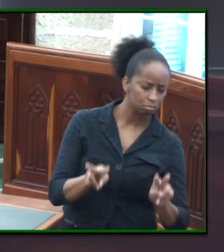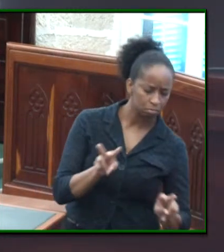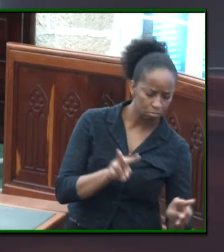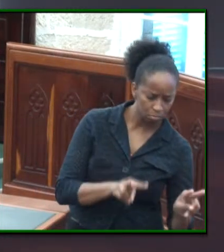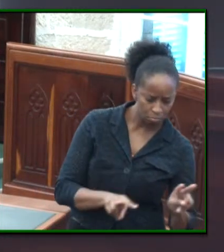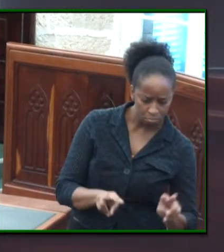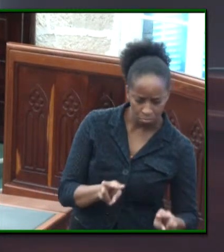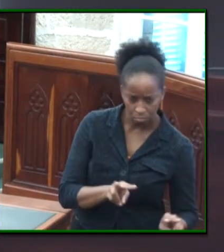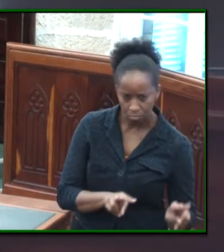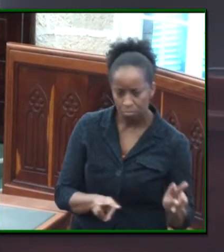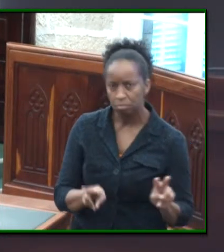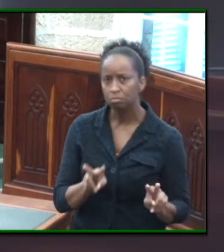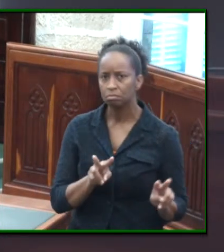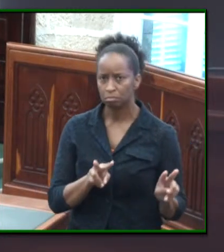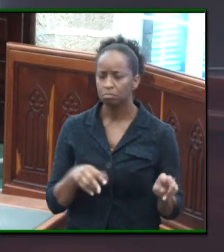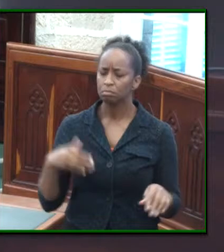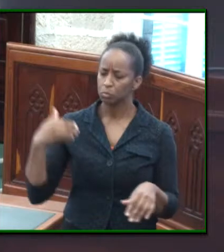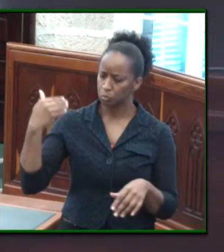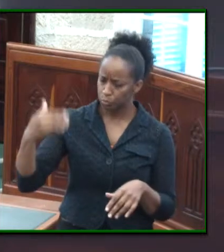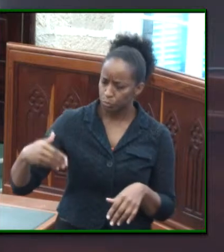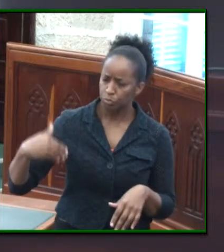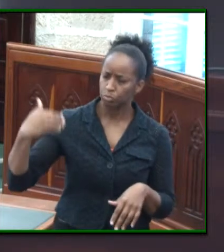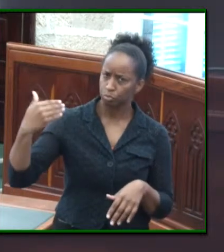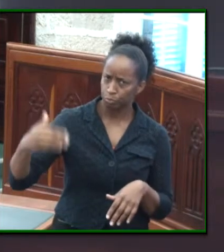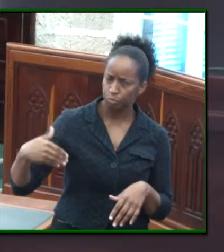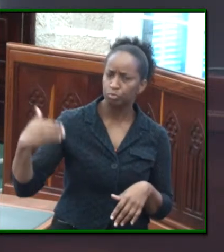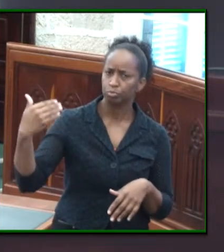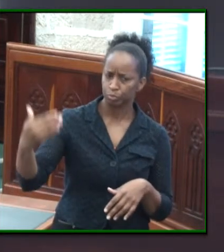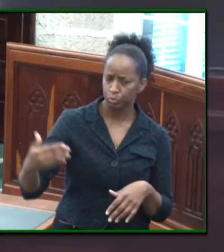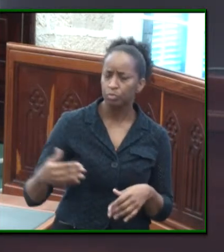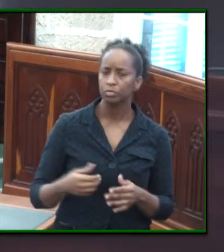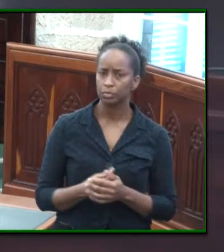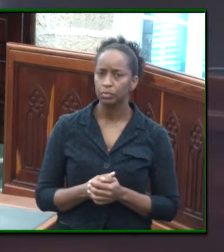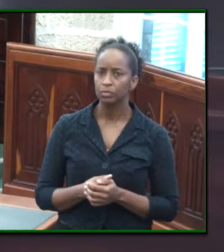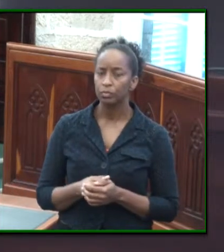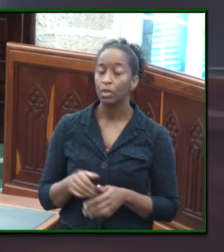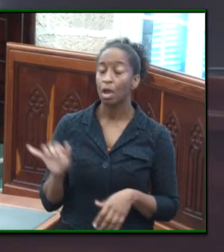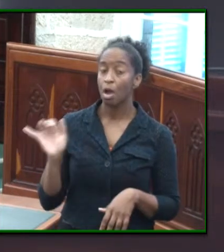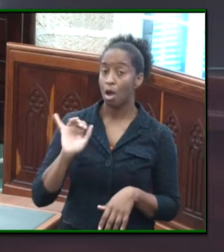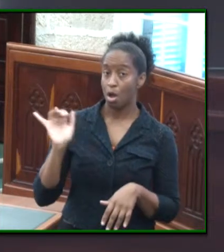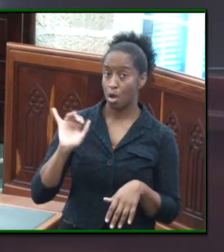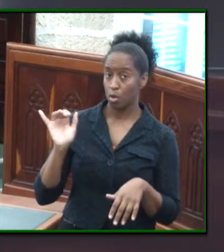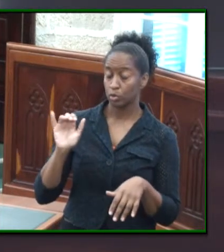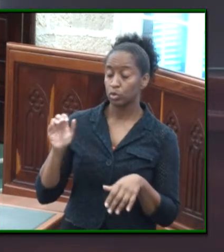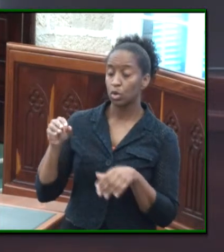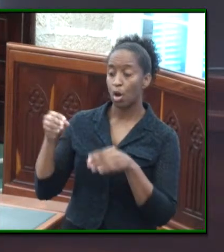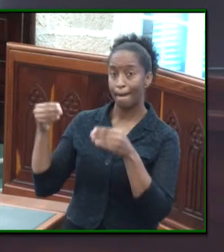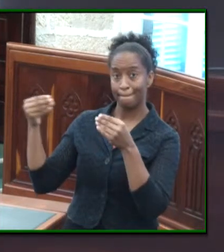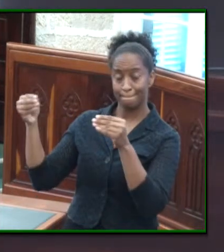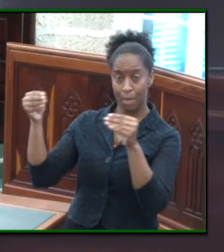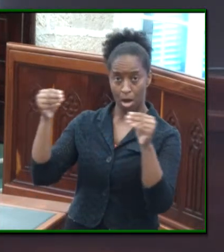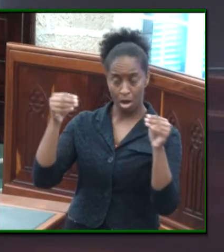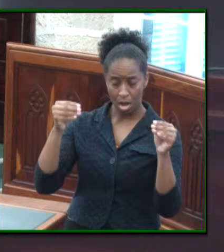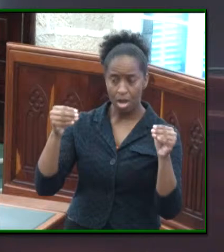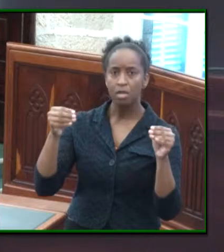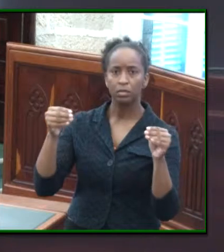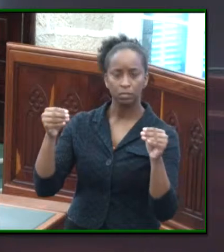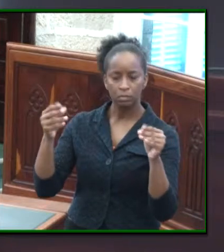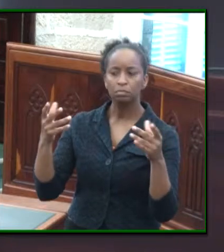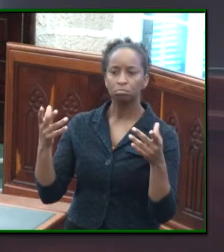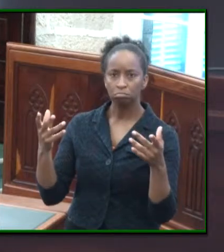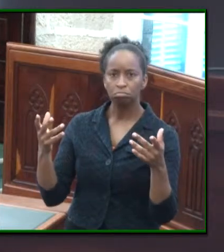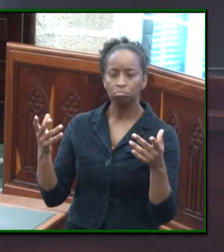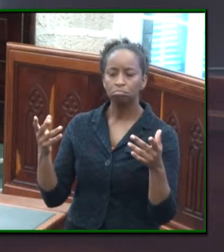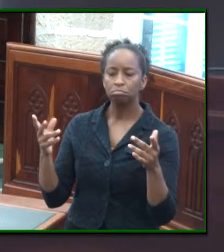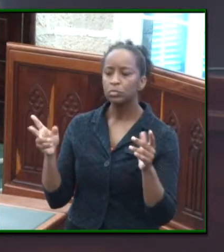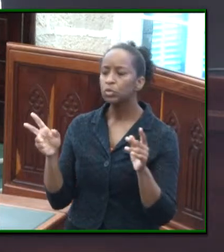also visit locations, markets, various places where vendors operate early on mornings and do